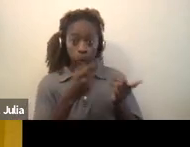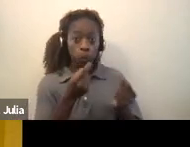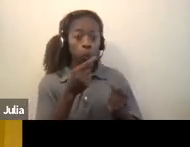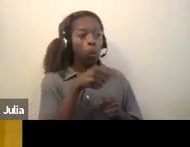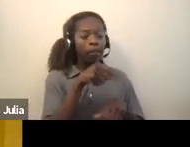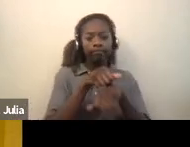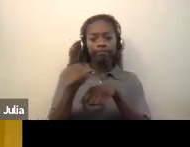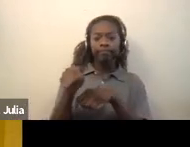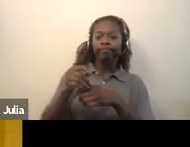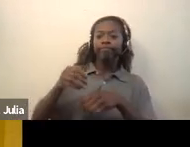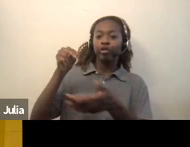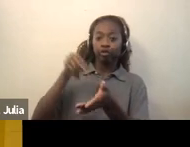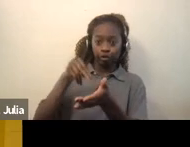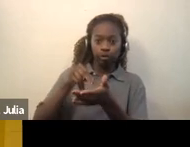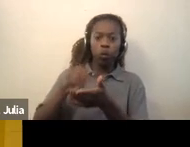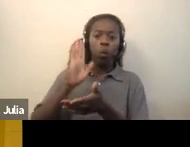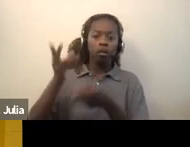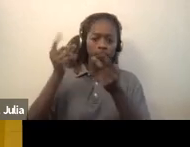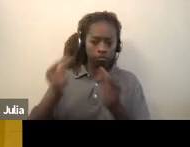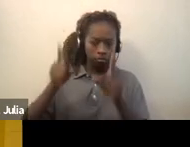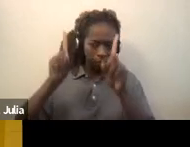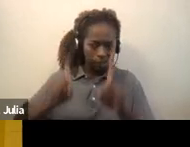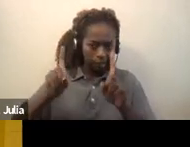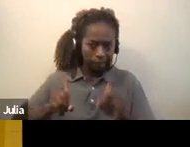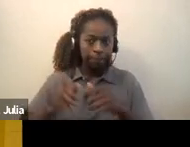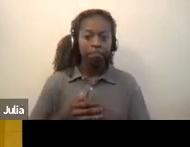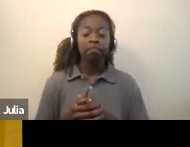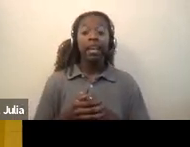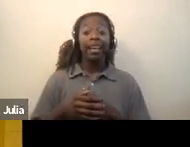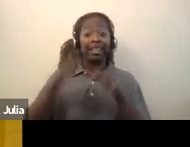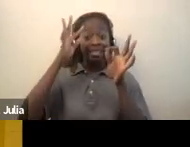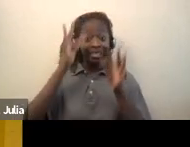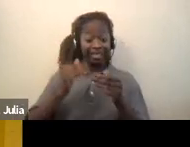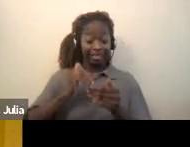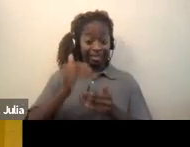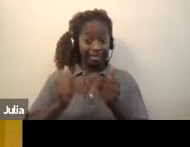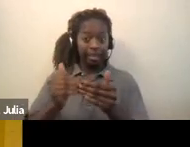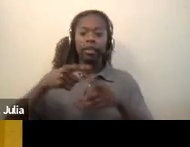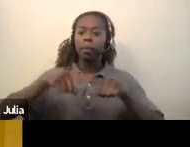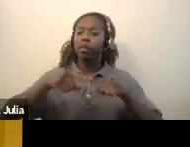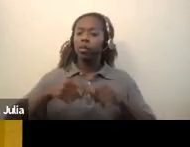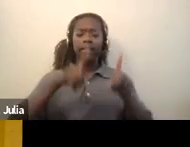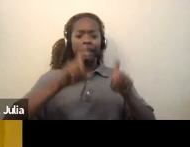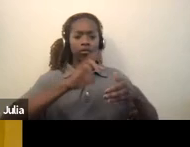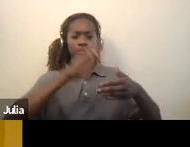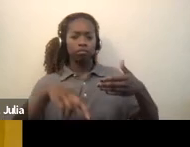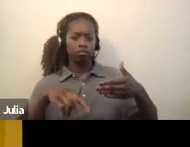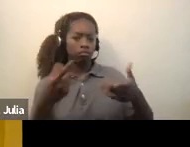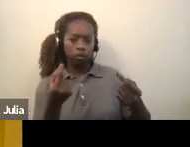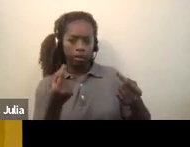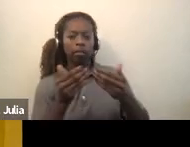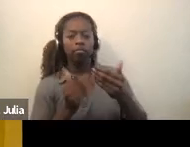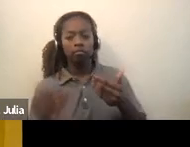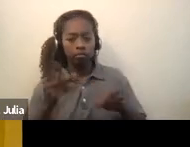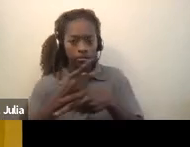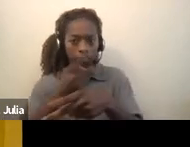access to a rapid test and decisions on the next steps are based on the results of the test also